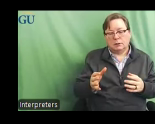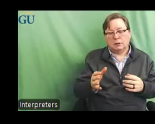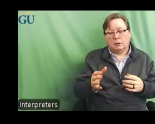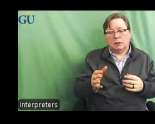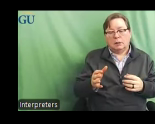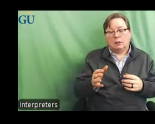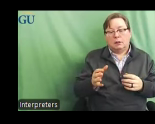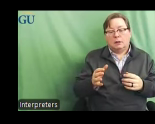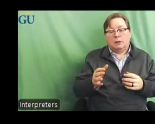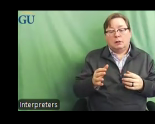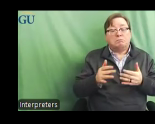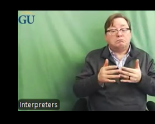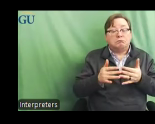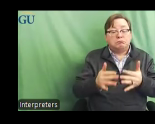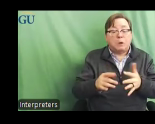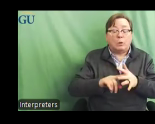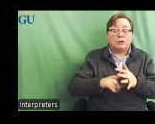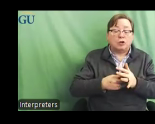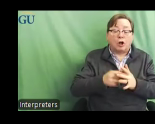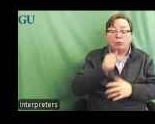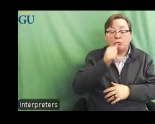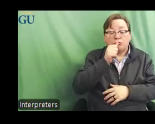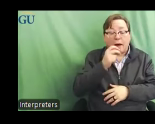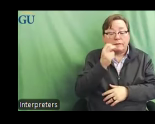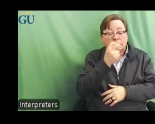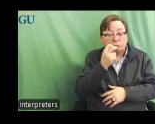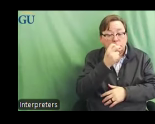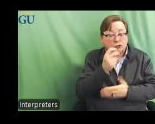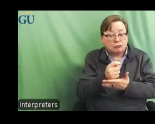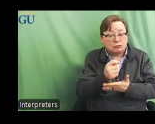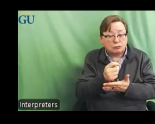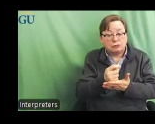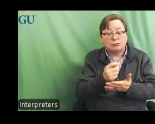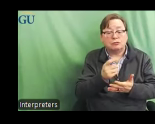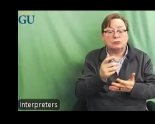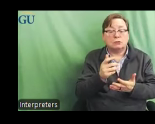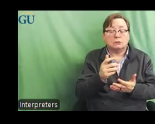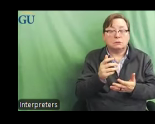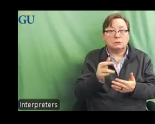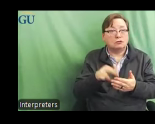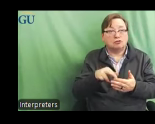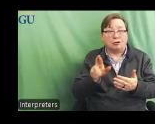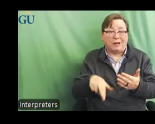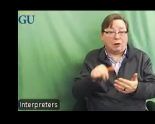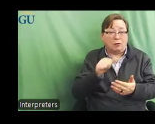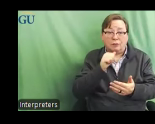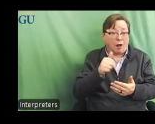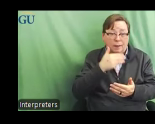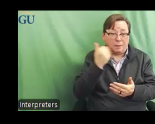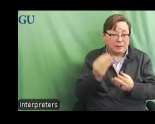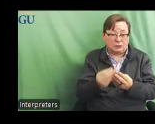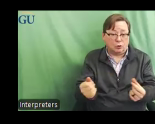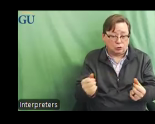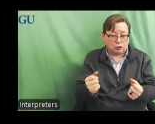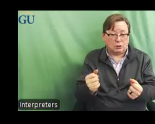From there, we started private speech, which turned out to not be the best solution for us. They had us